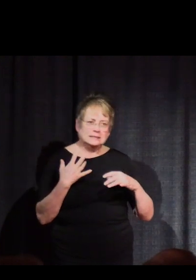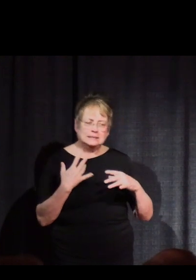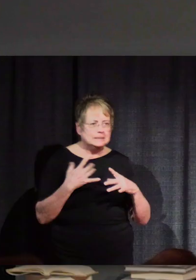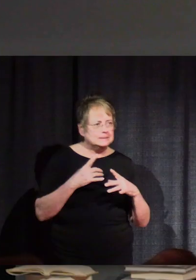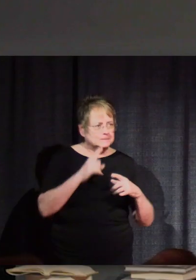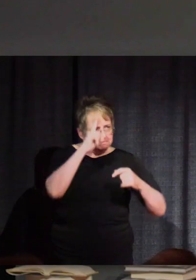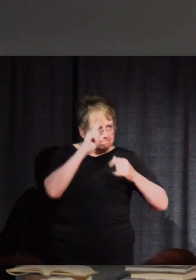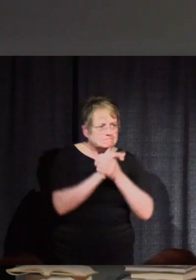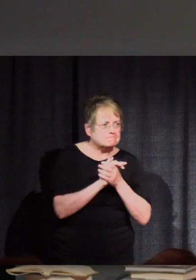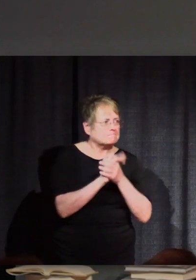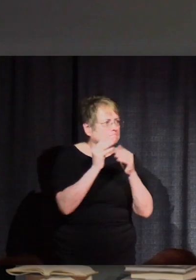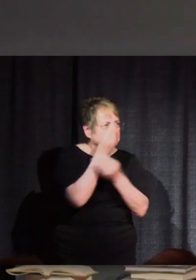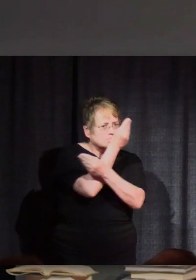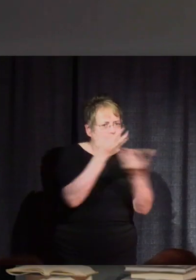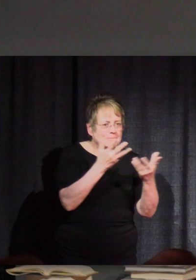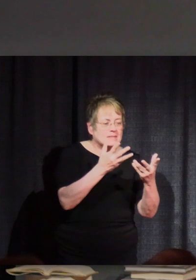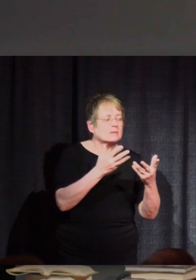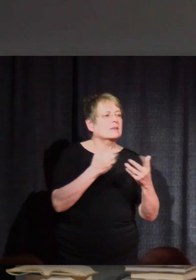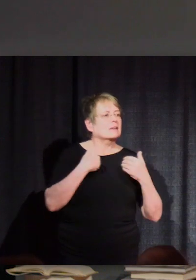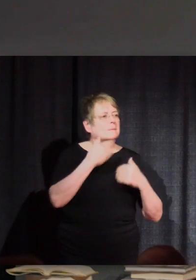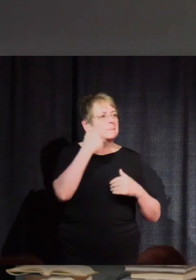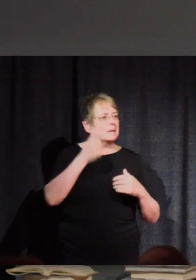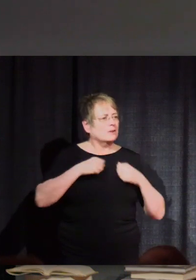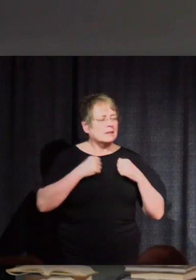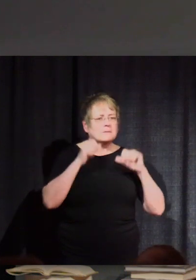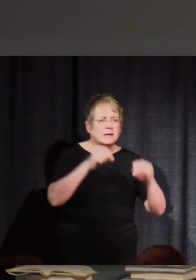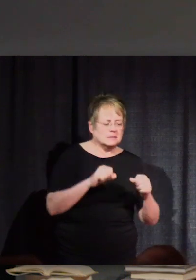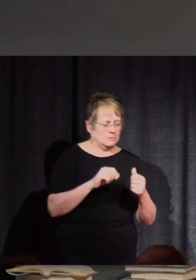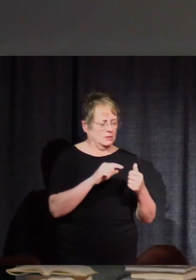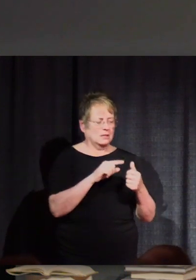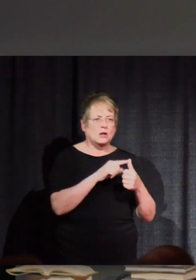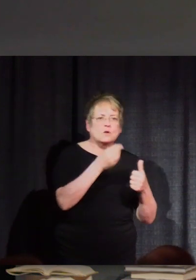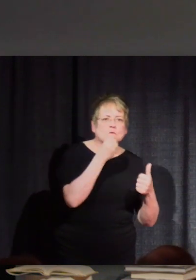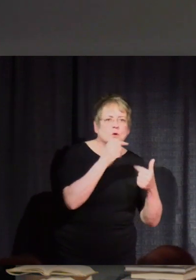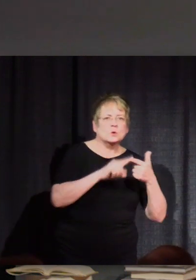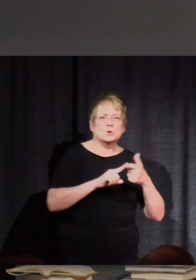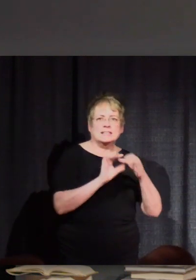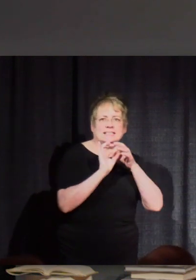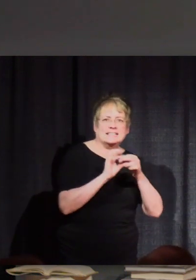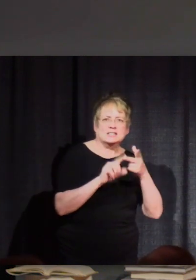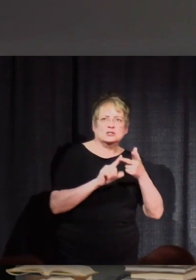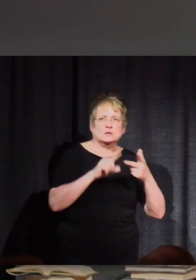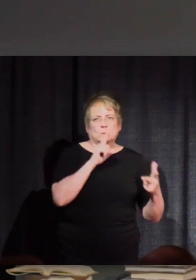the message that living a better life is possible through food, connection, and